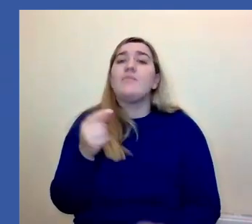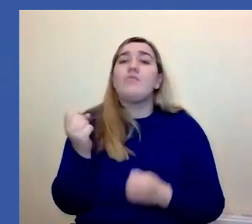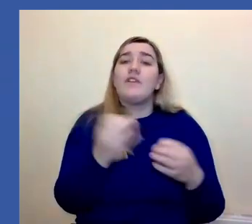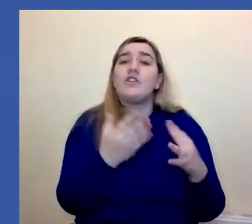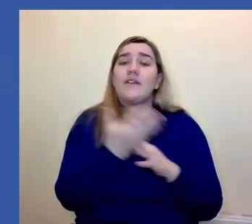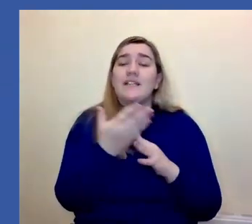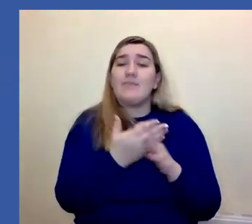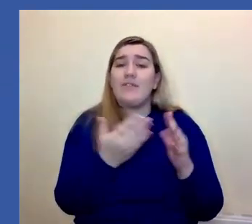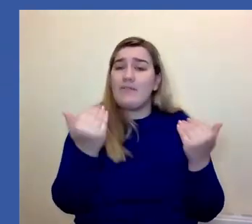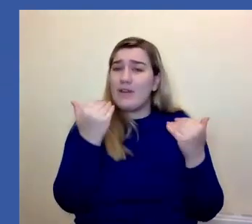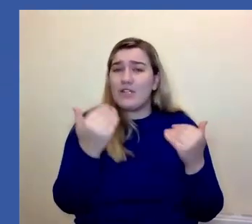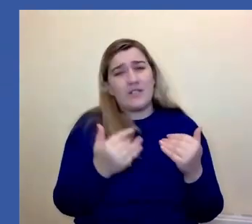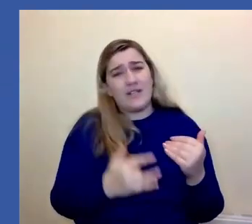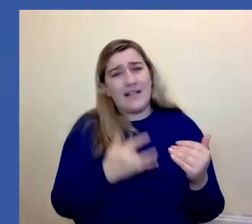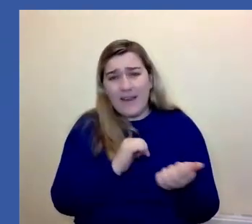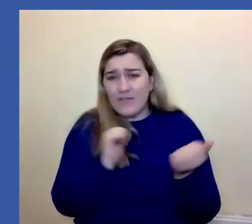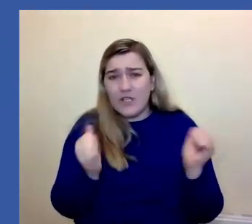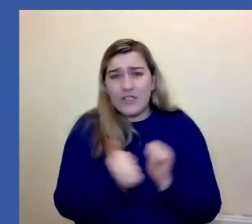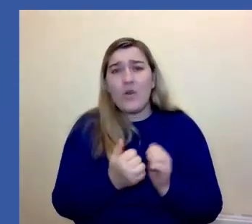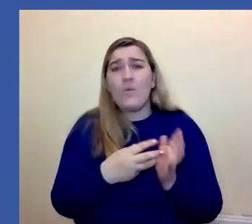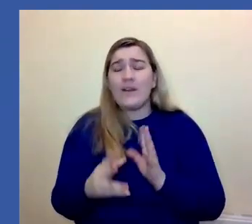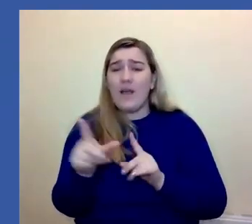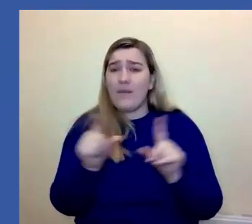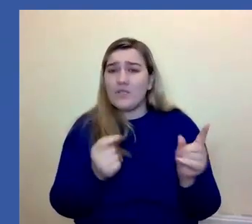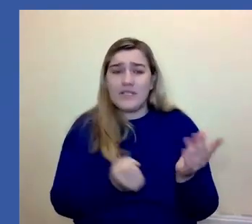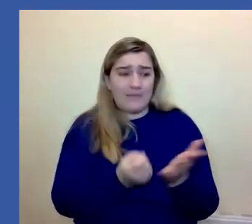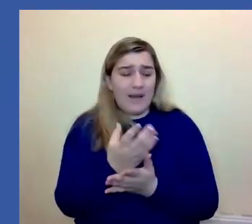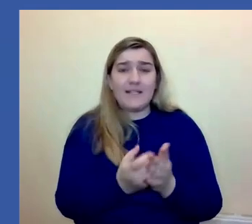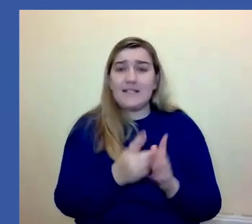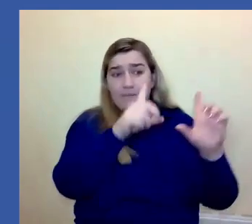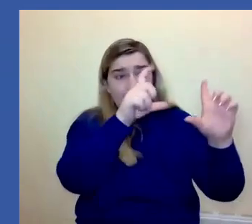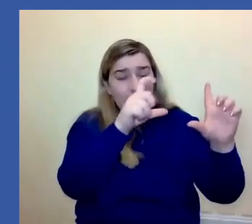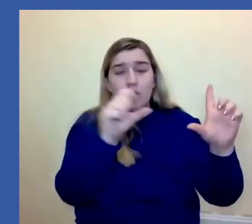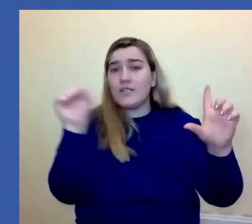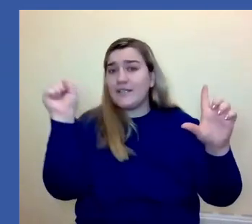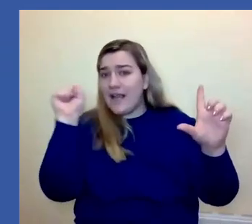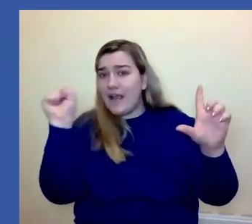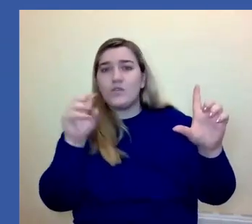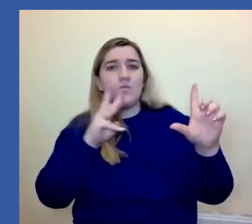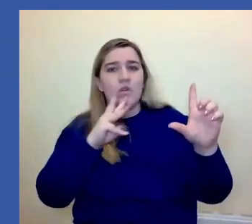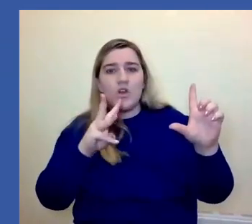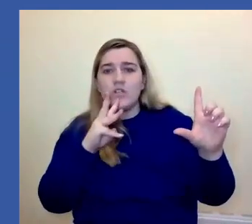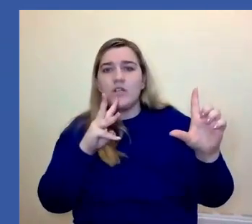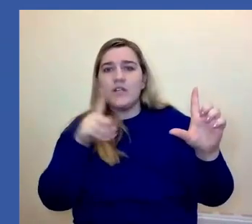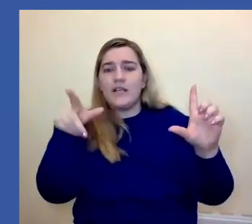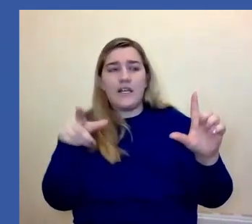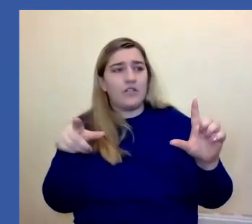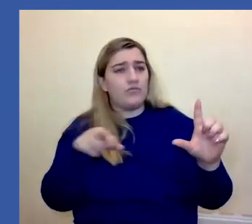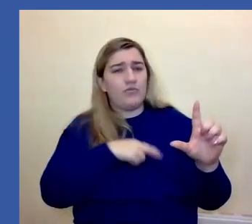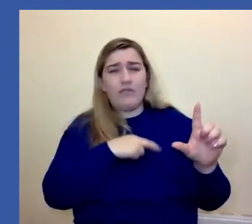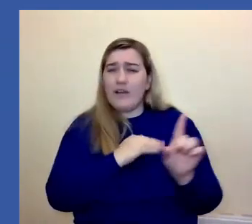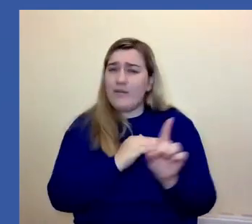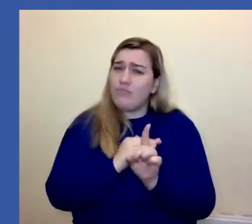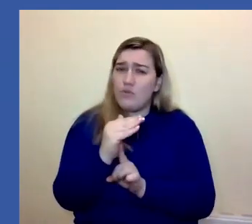is life-changing. When options are explained in pictures, sounds, or words, it greatly enhances